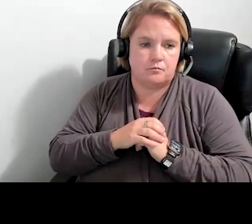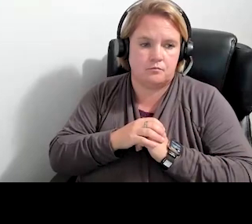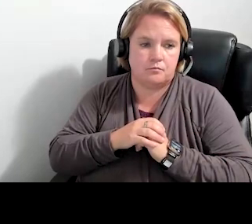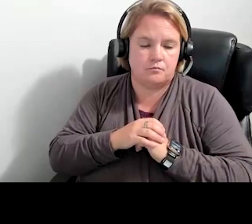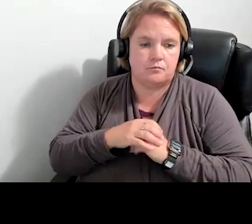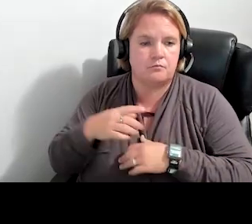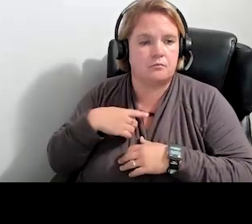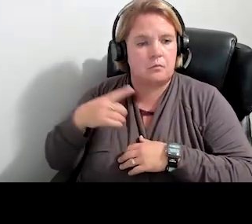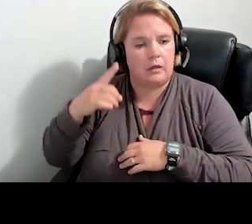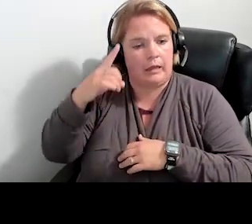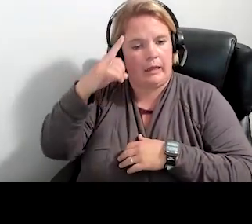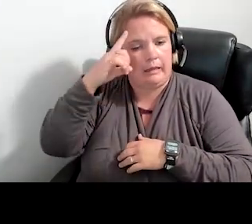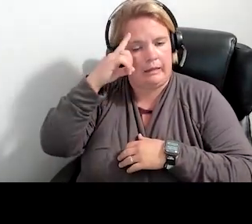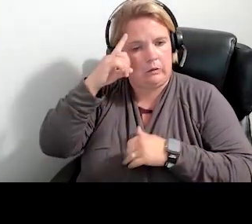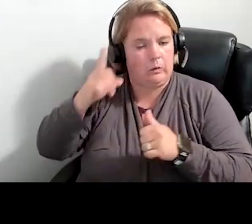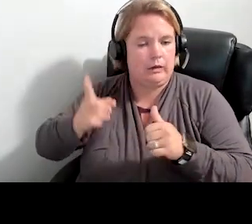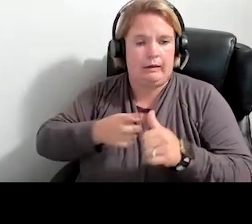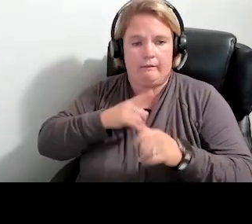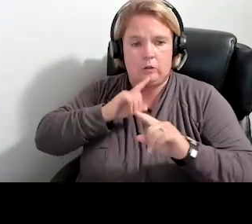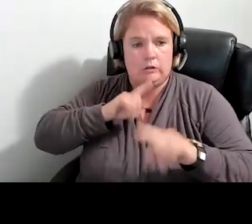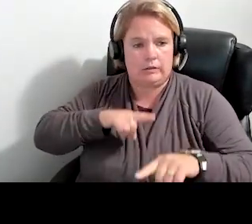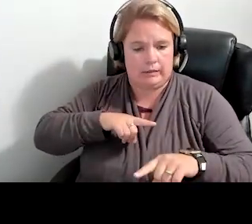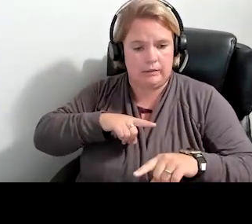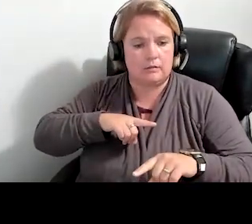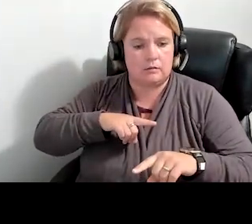when I first answered this question, it was, well,